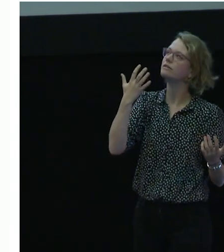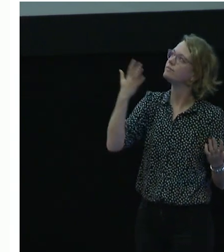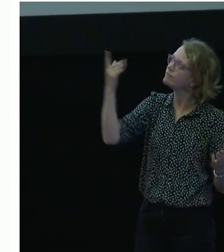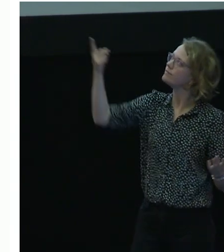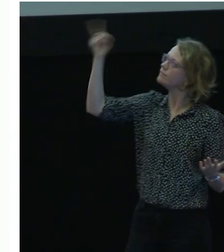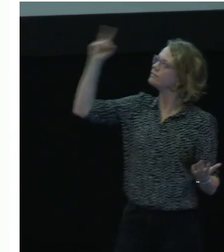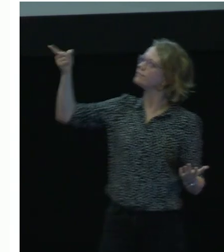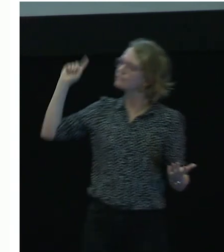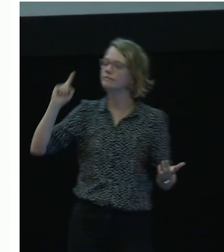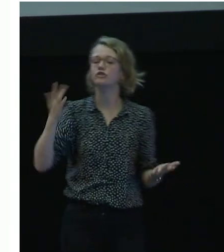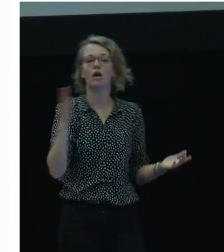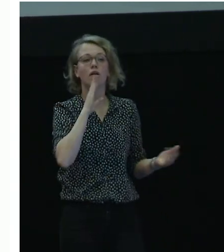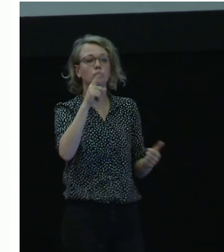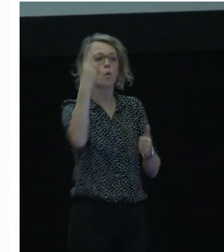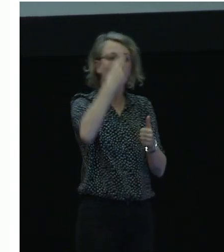what happens.